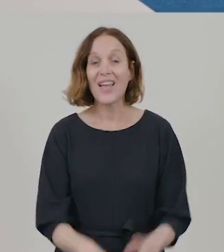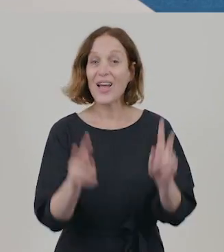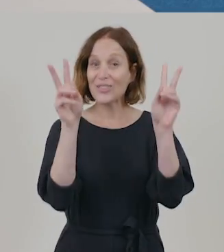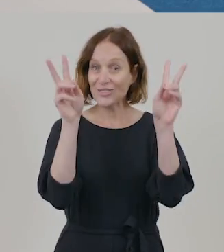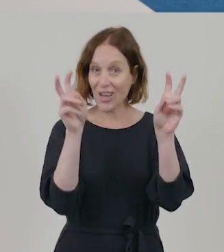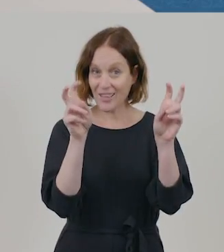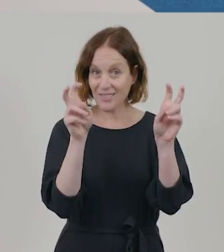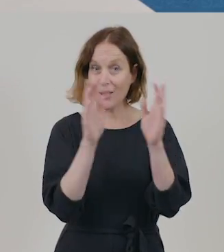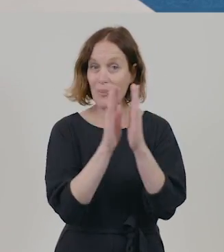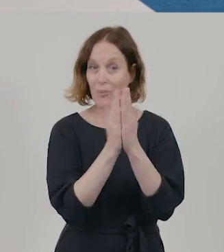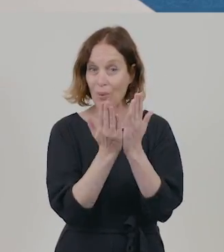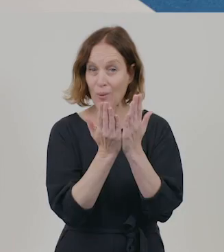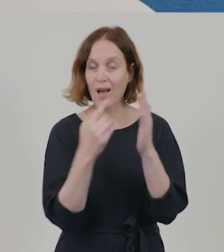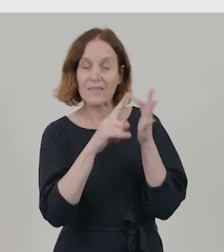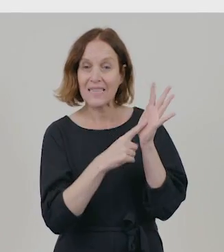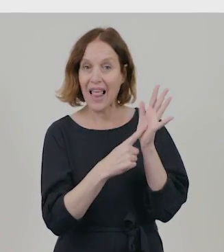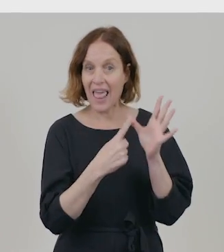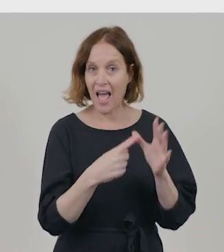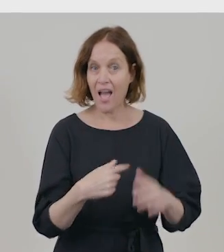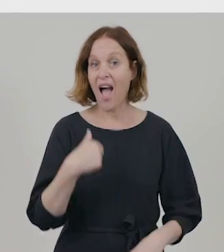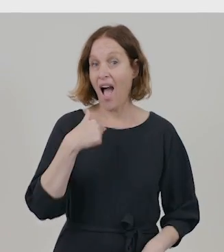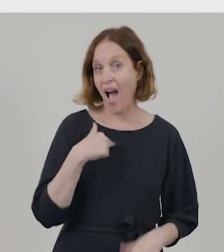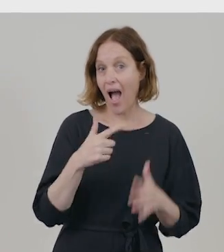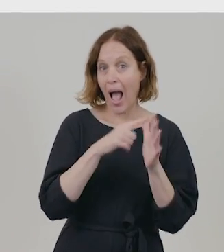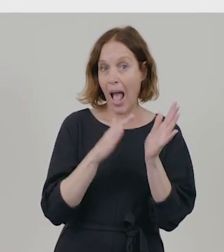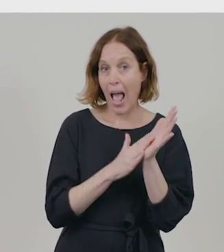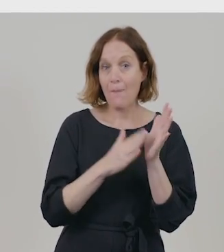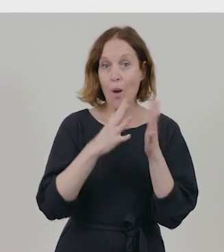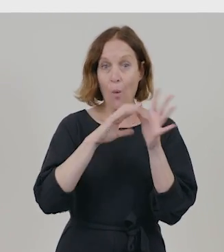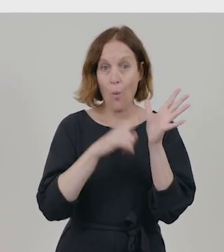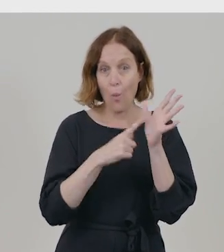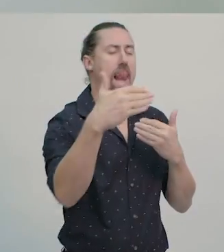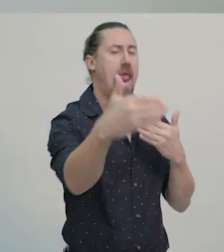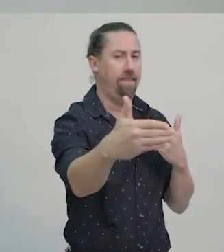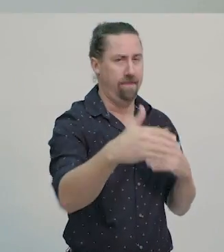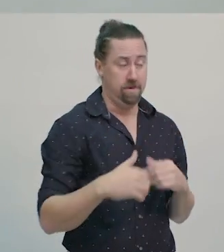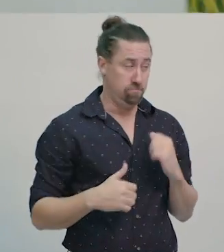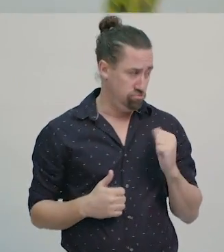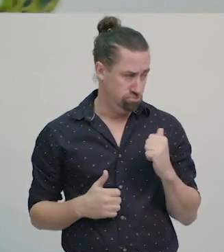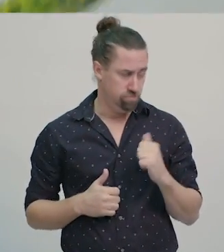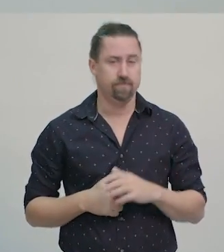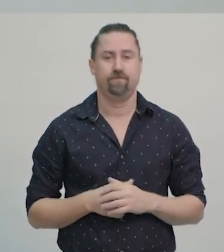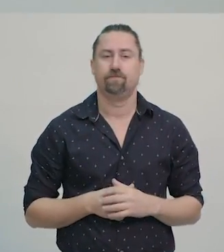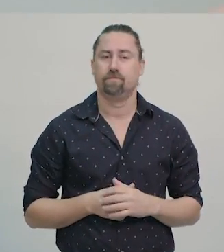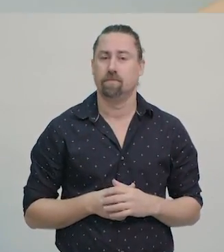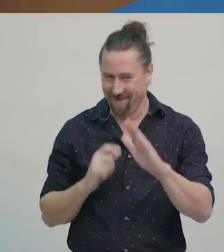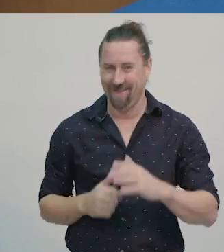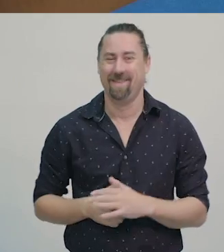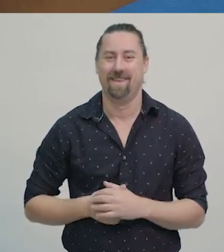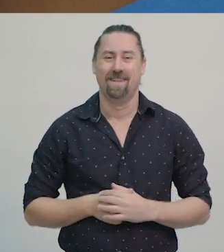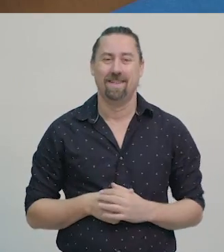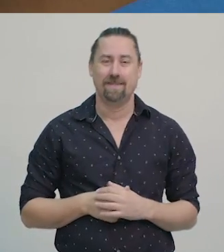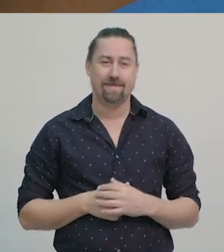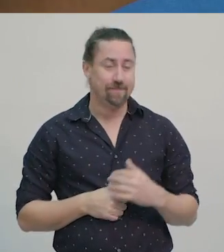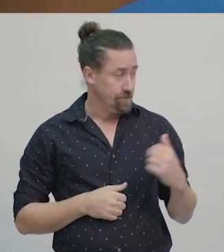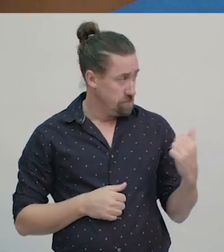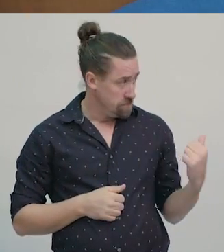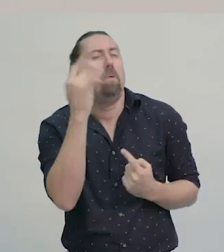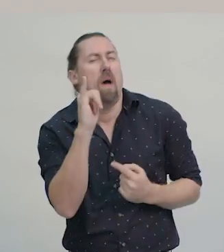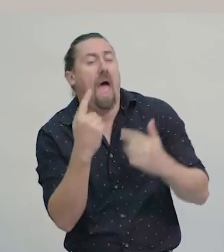we can make connections between our own experiences and the stories that we read. Our mathematics lesson will focus on how to measure